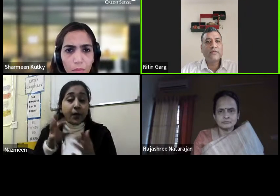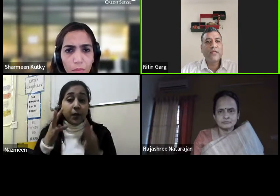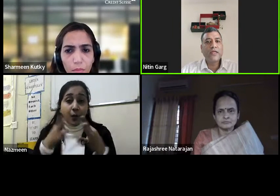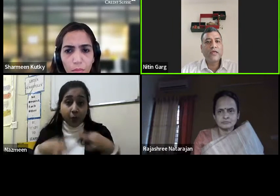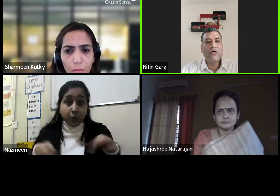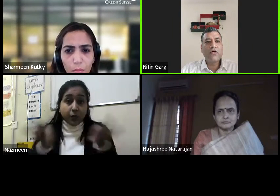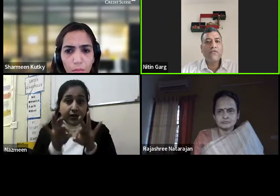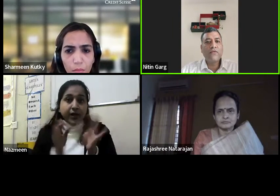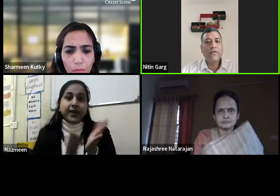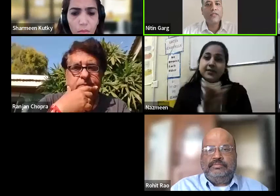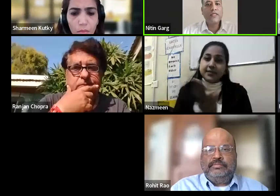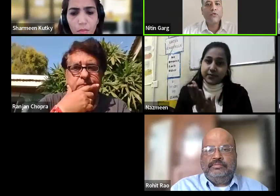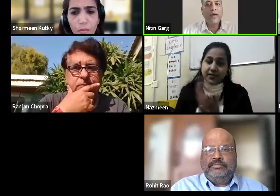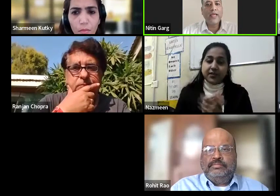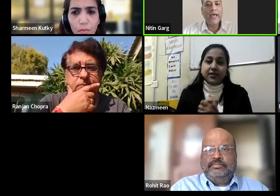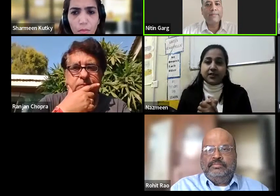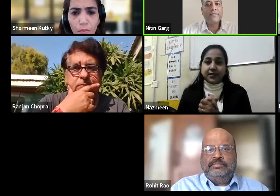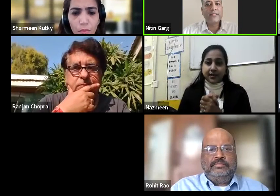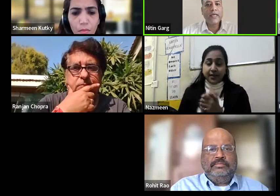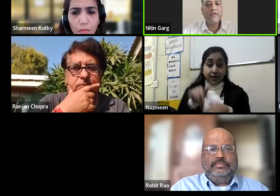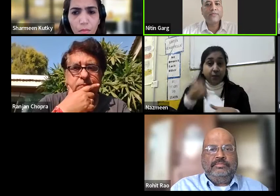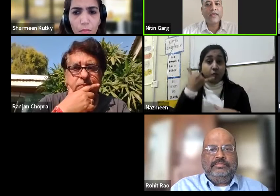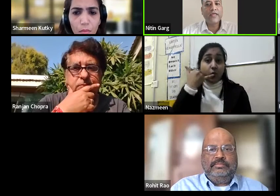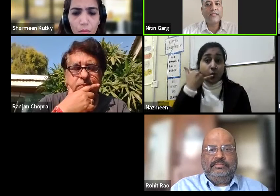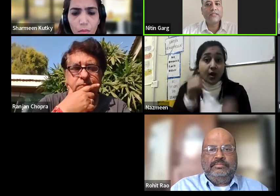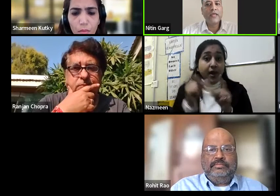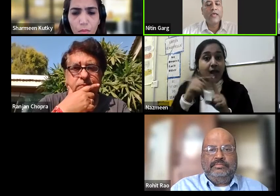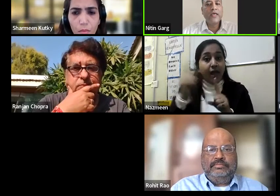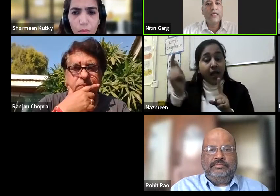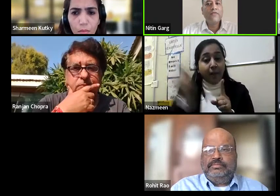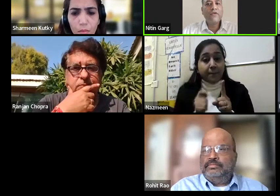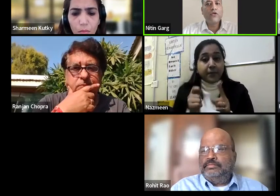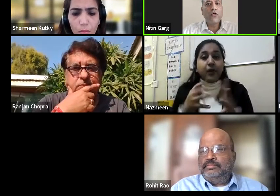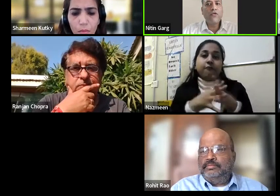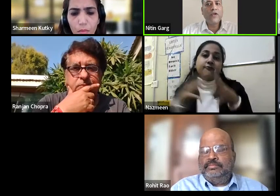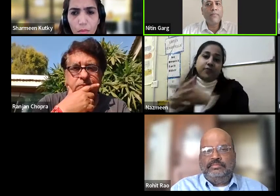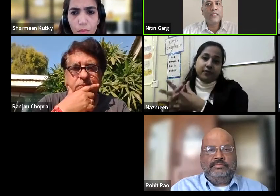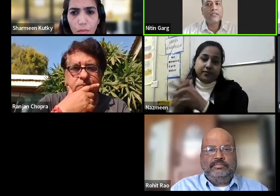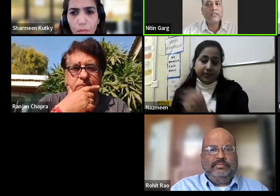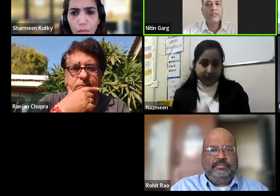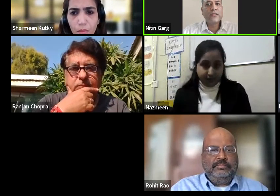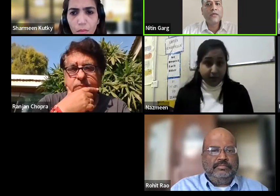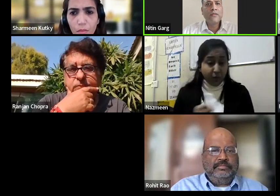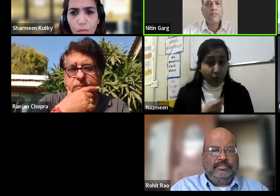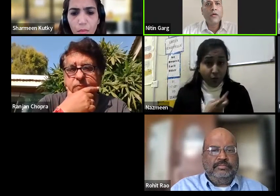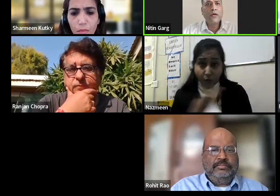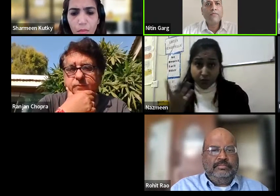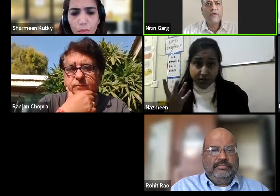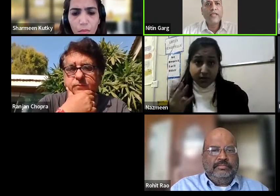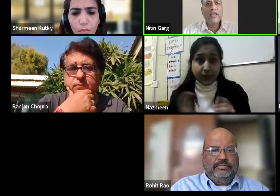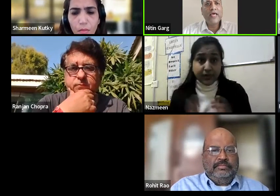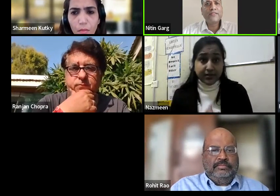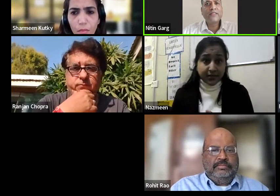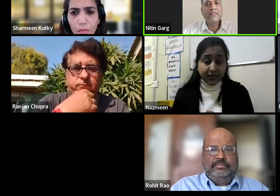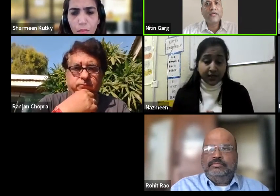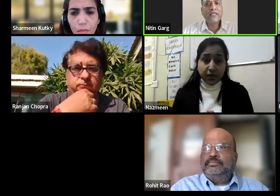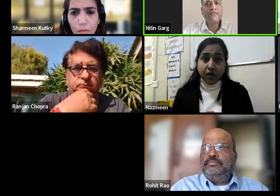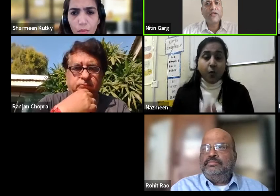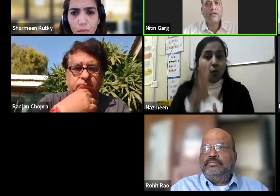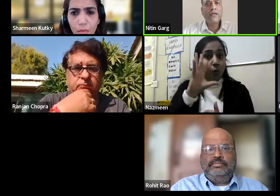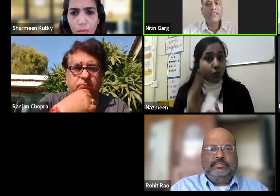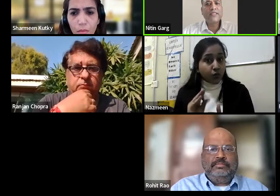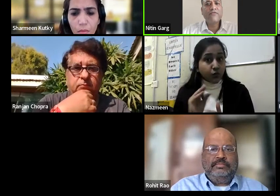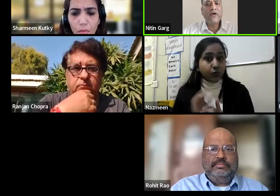the accessibility of these mobile apps and websites. If we talk of numbers, very less